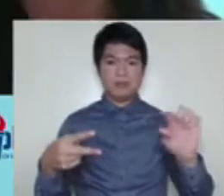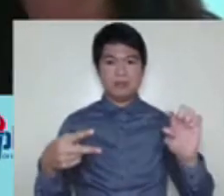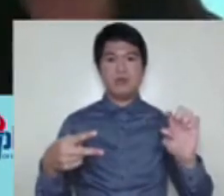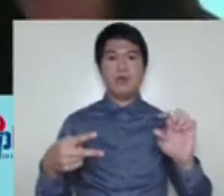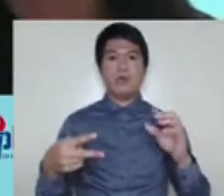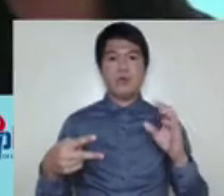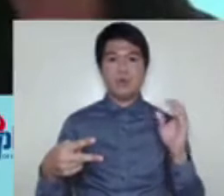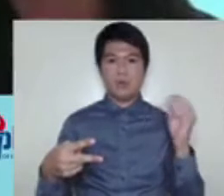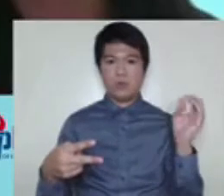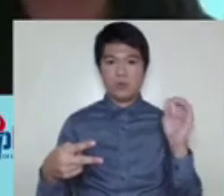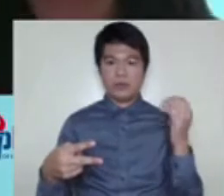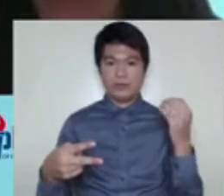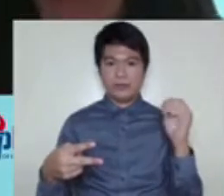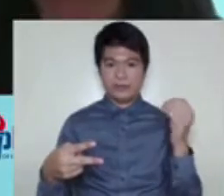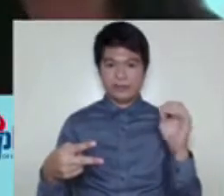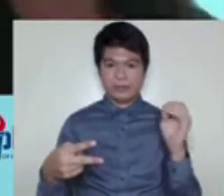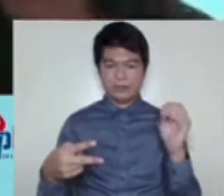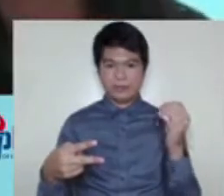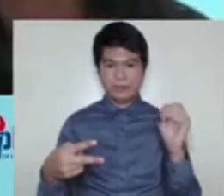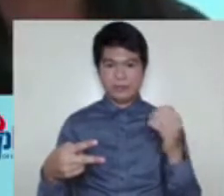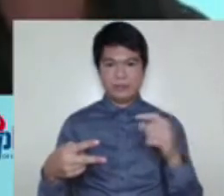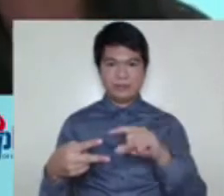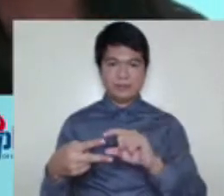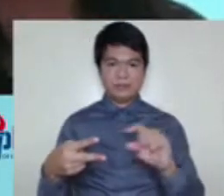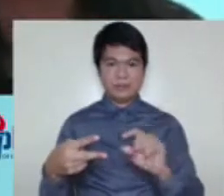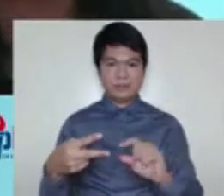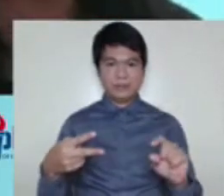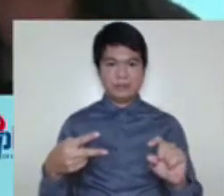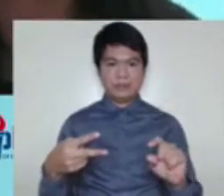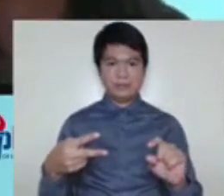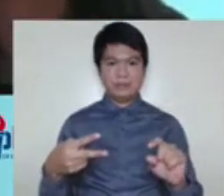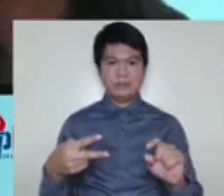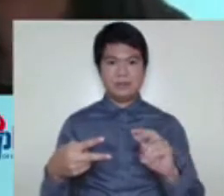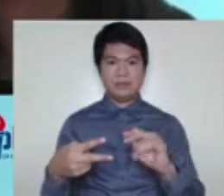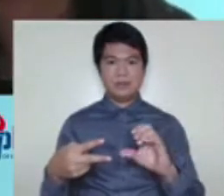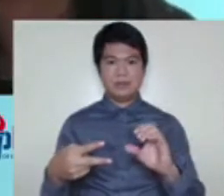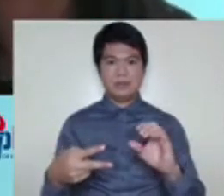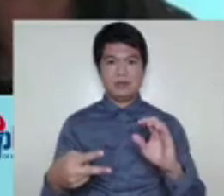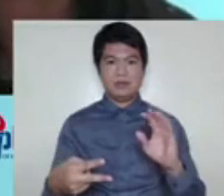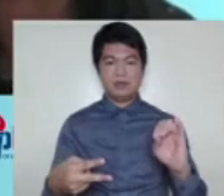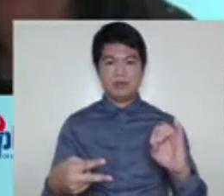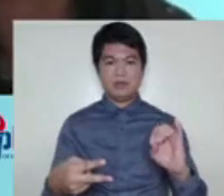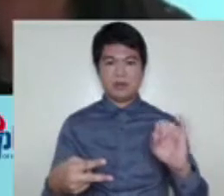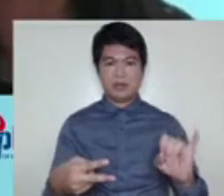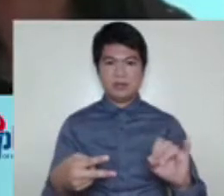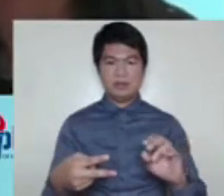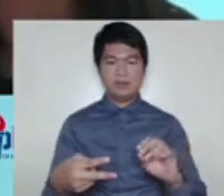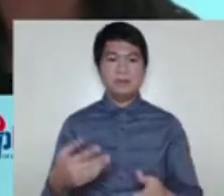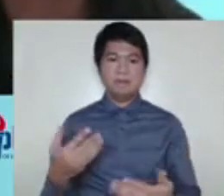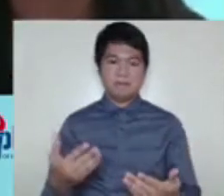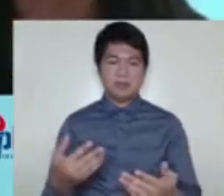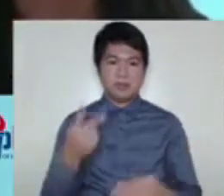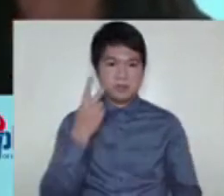indicators may be classified as COI and NCOI. And you will see that under the means